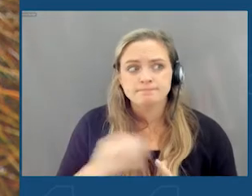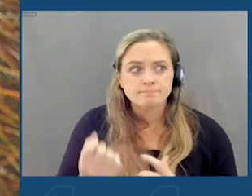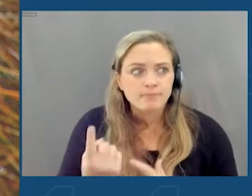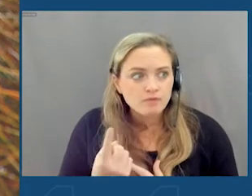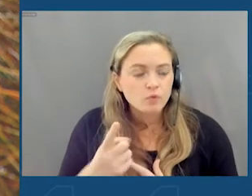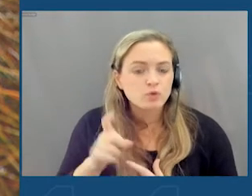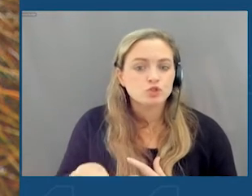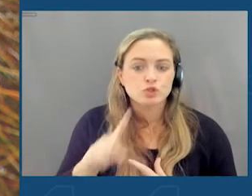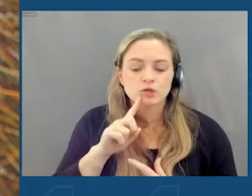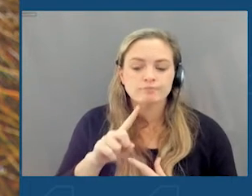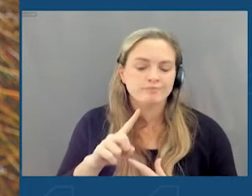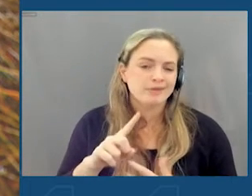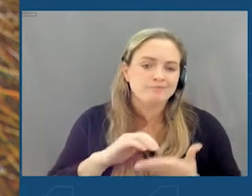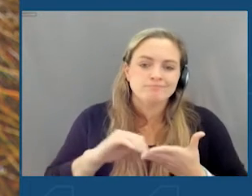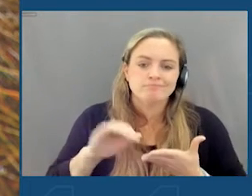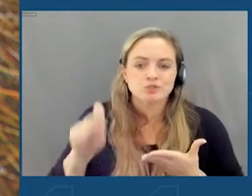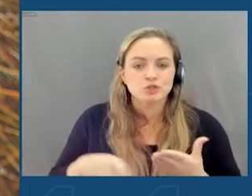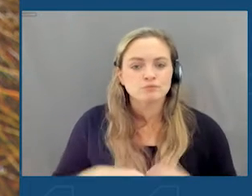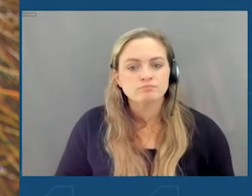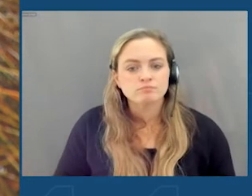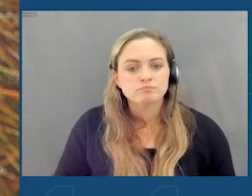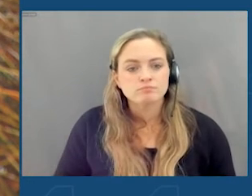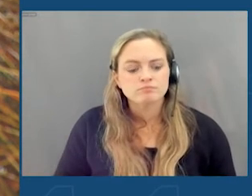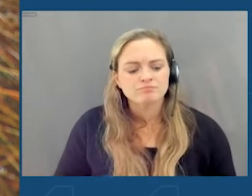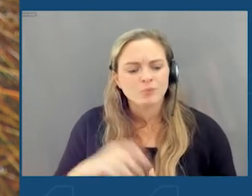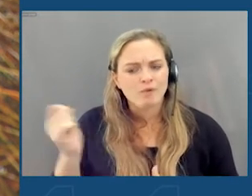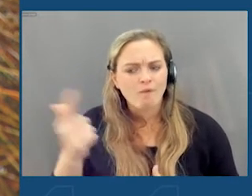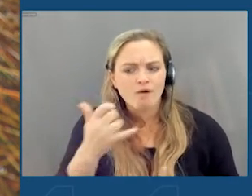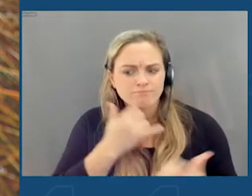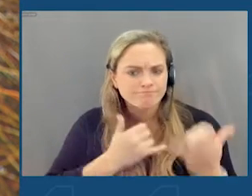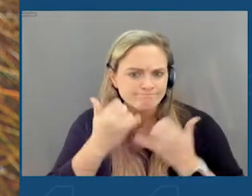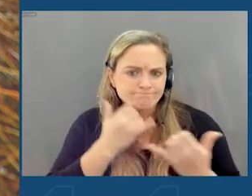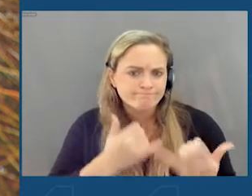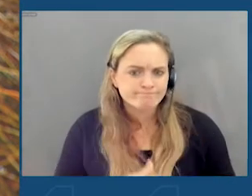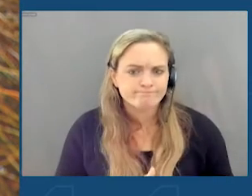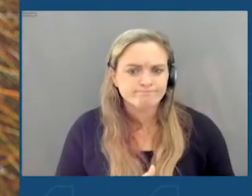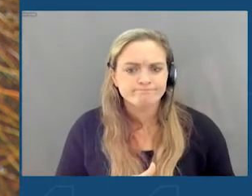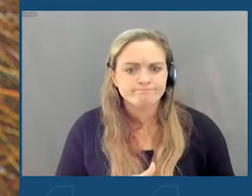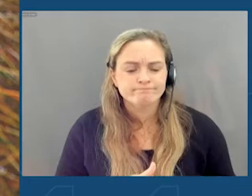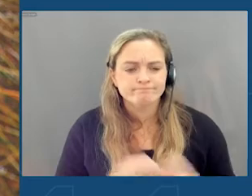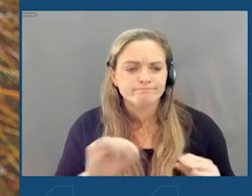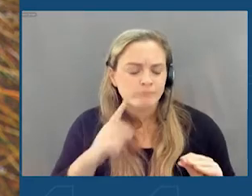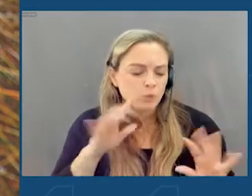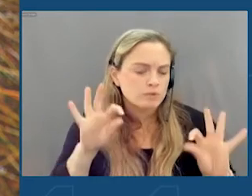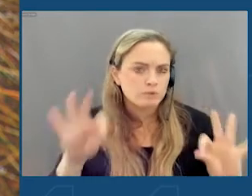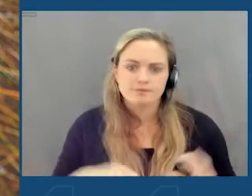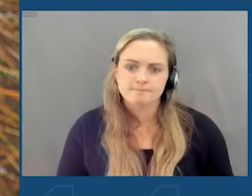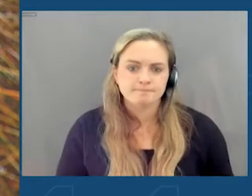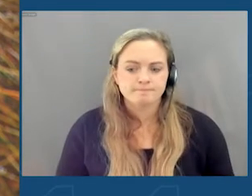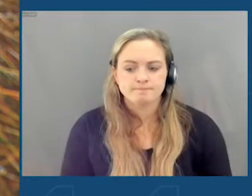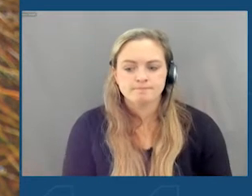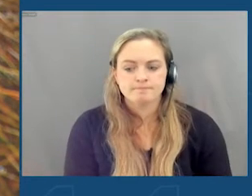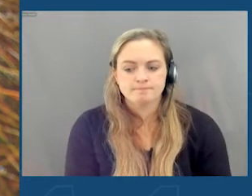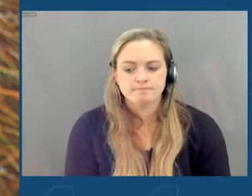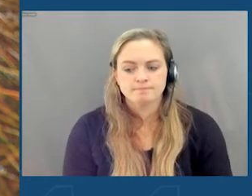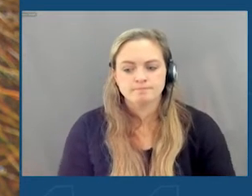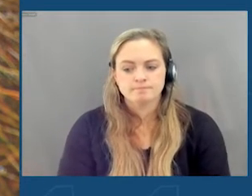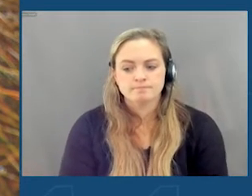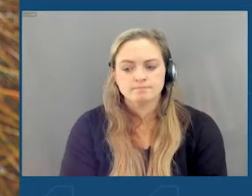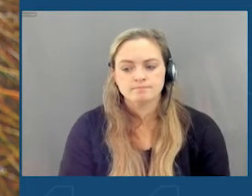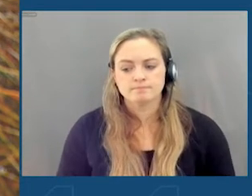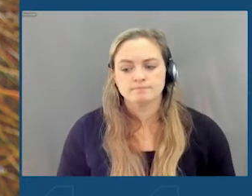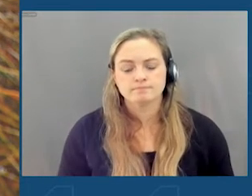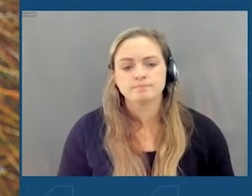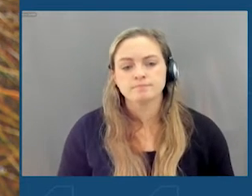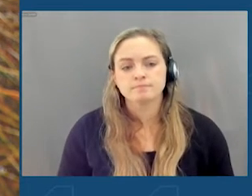be forgiven, that we all make mistakes, that no one is perfect, and that we all different